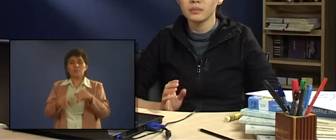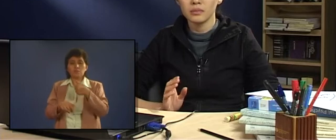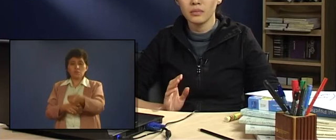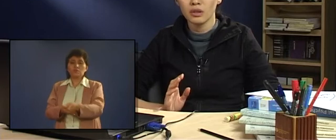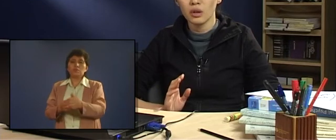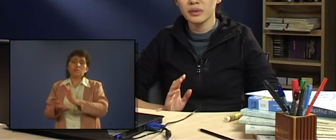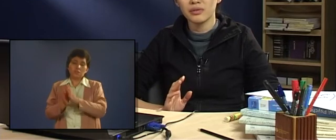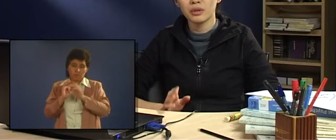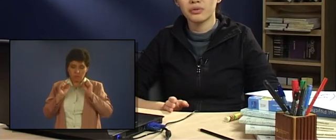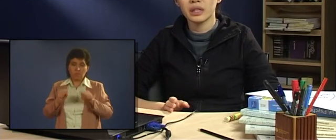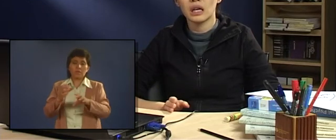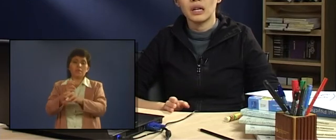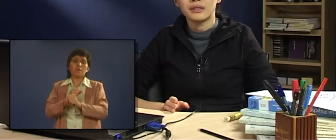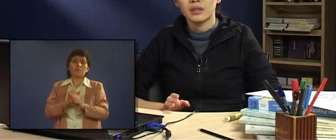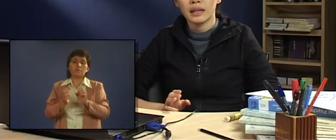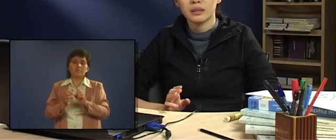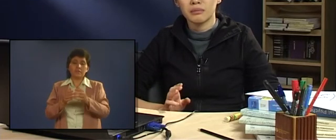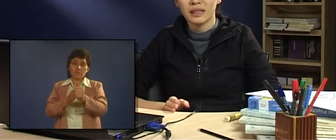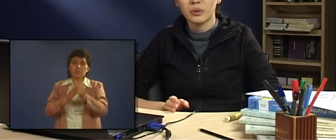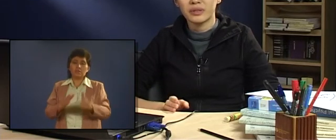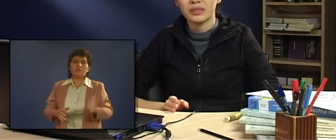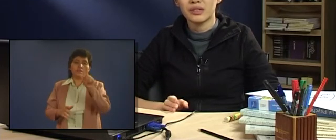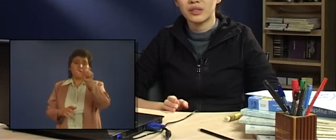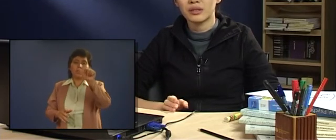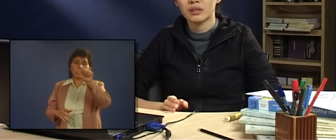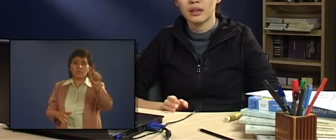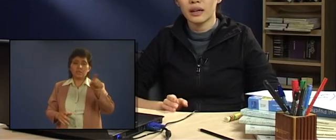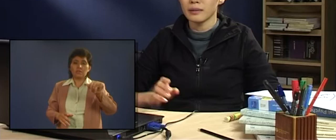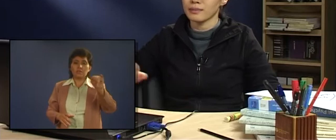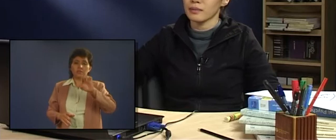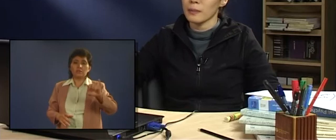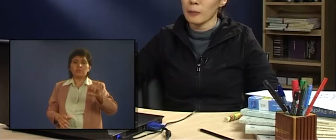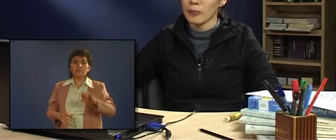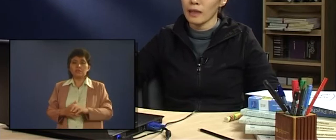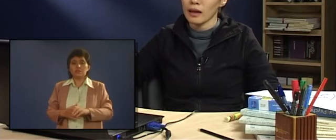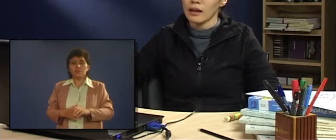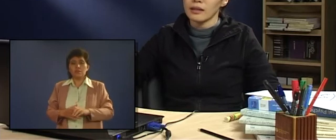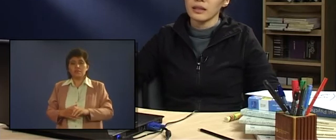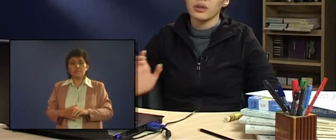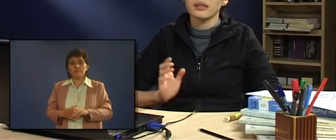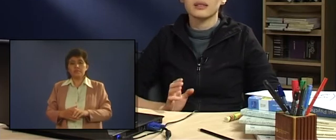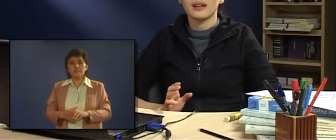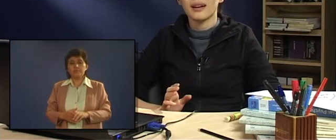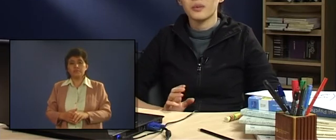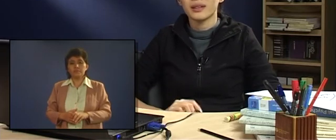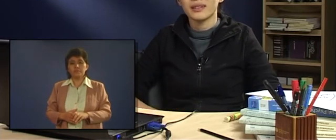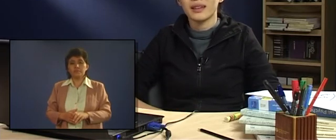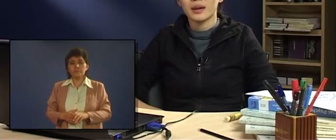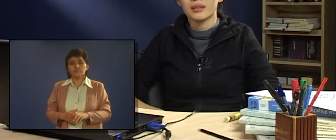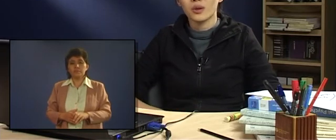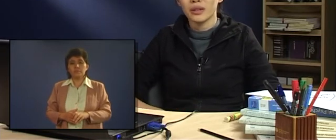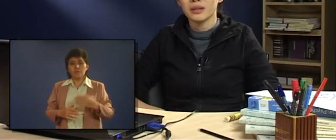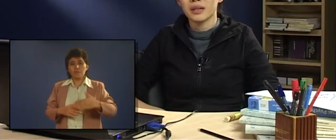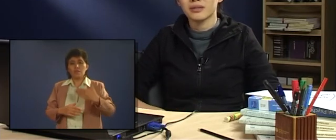you always feel free to let them make their own decisions okay next one is what